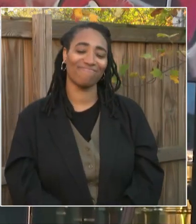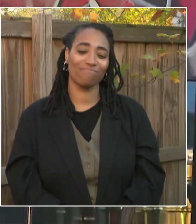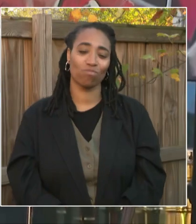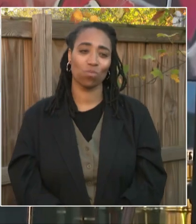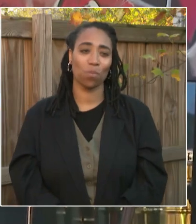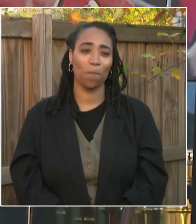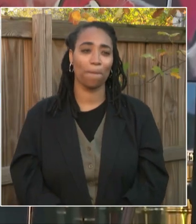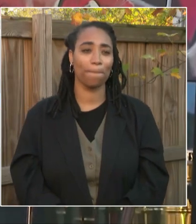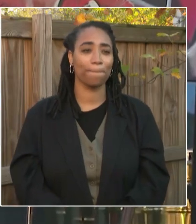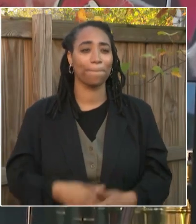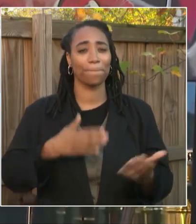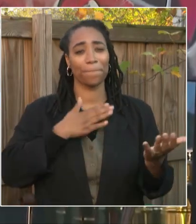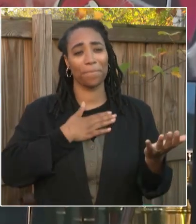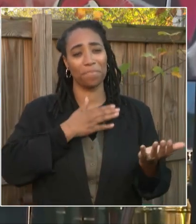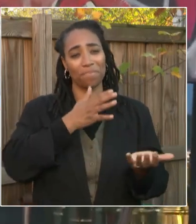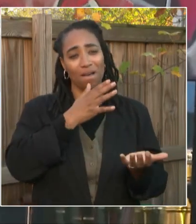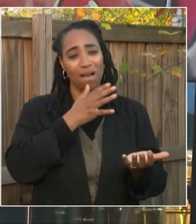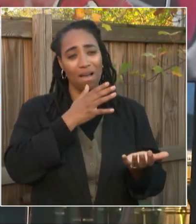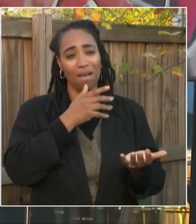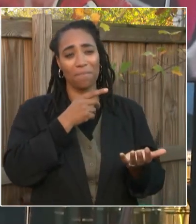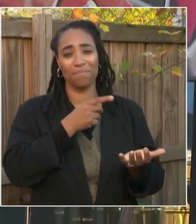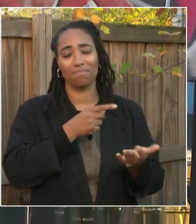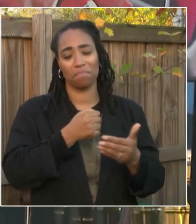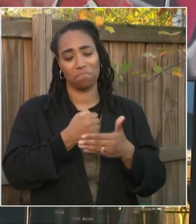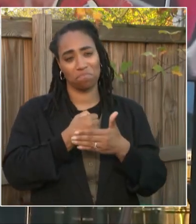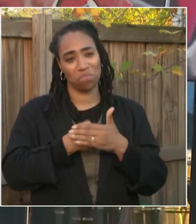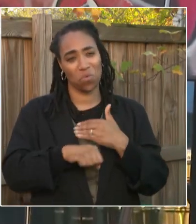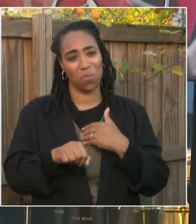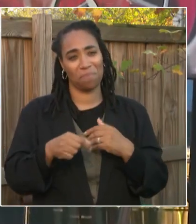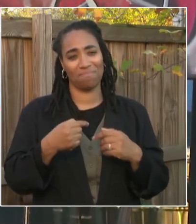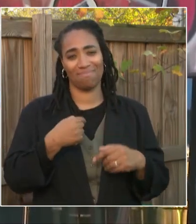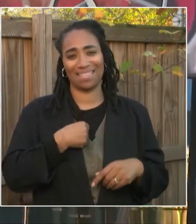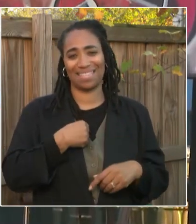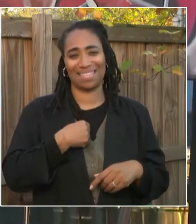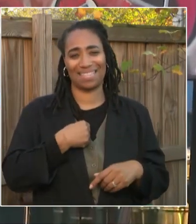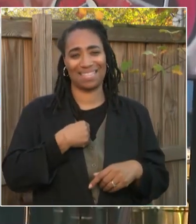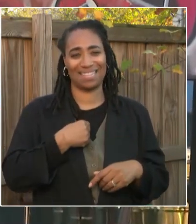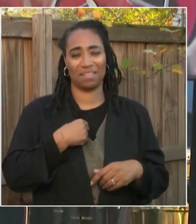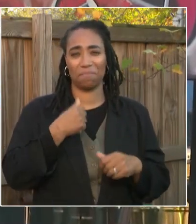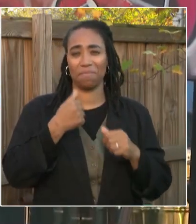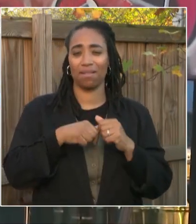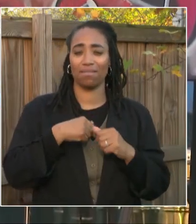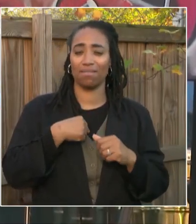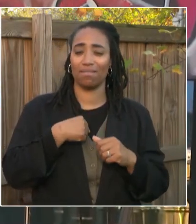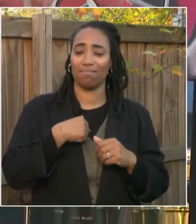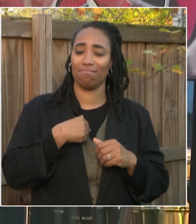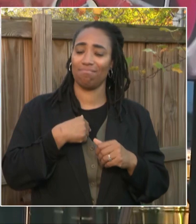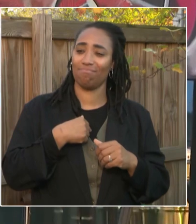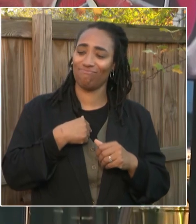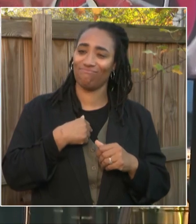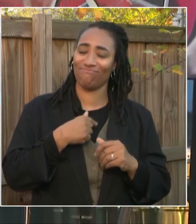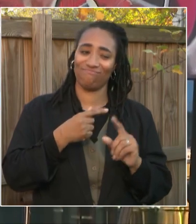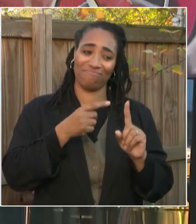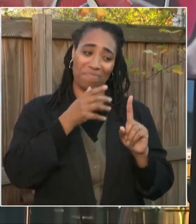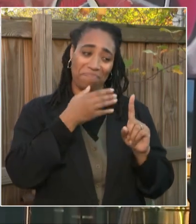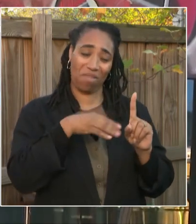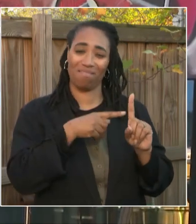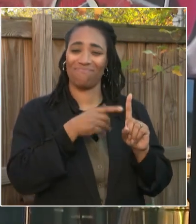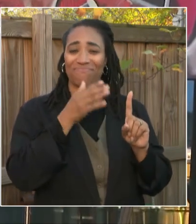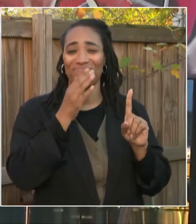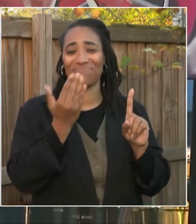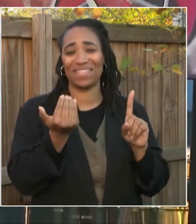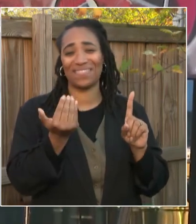had me when she was 15 years old. And, you know, a lot of people told her not to. And